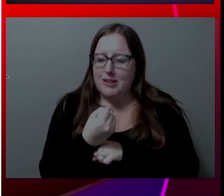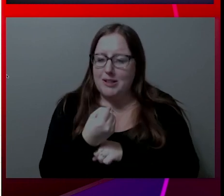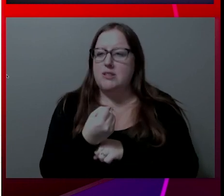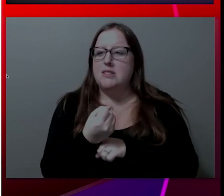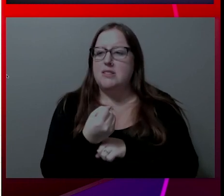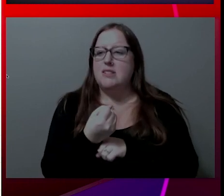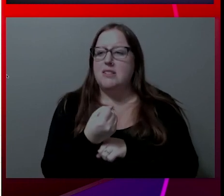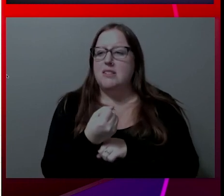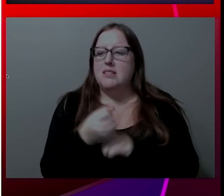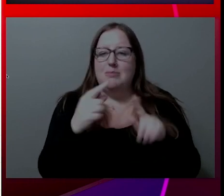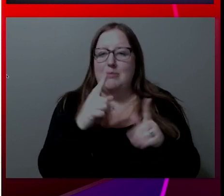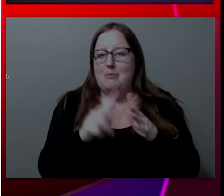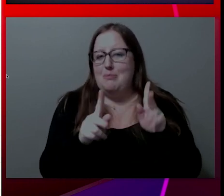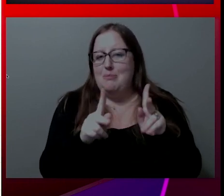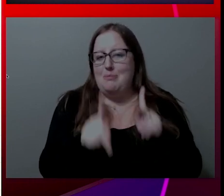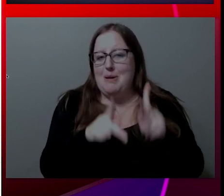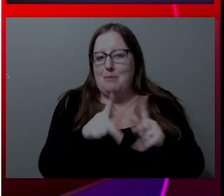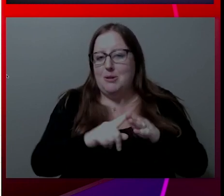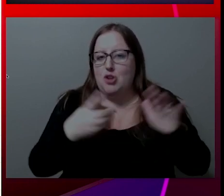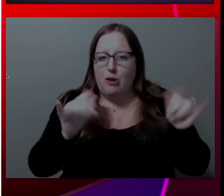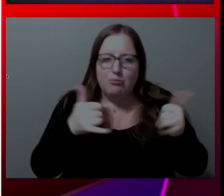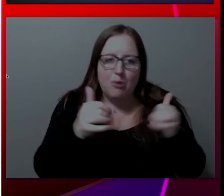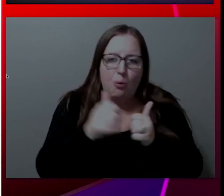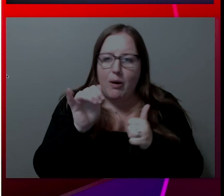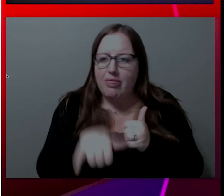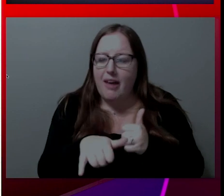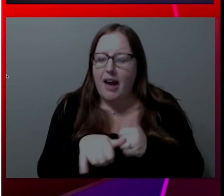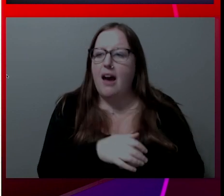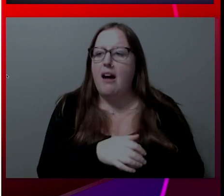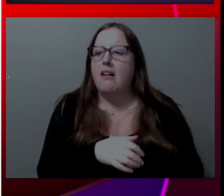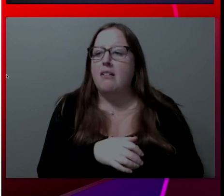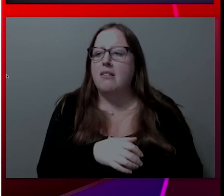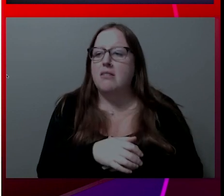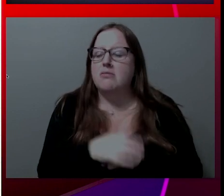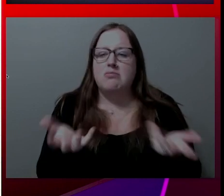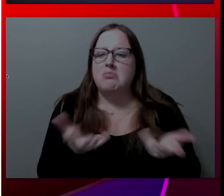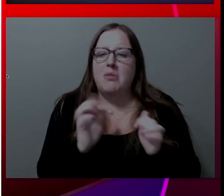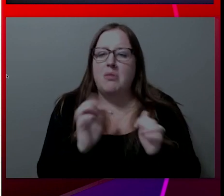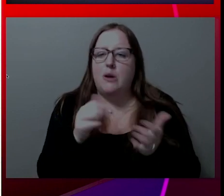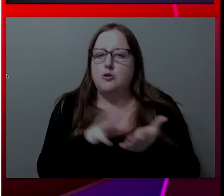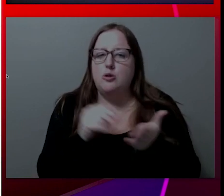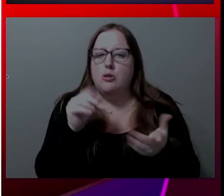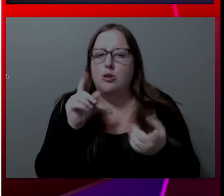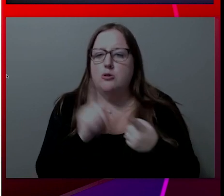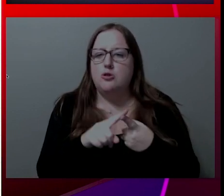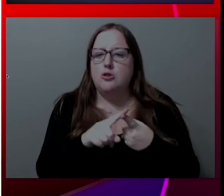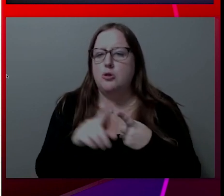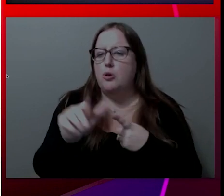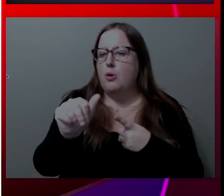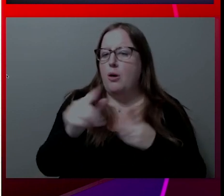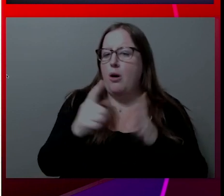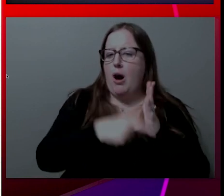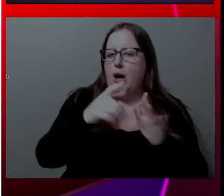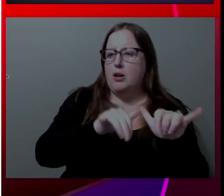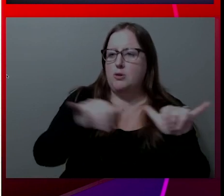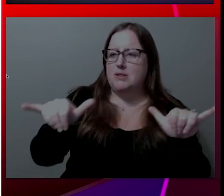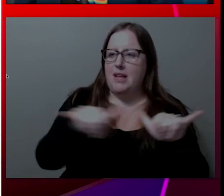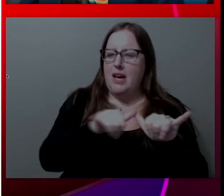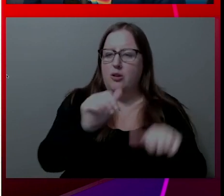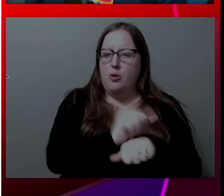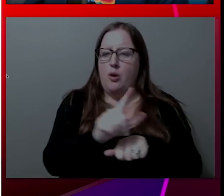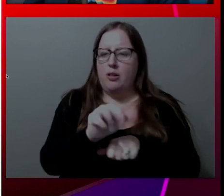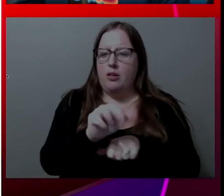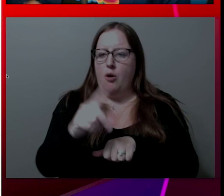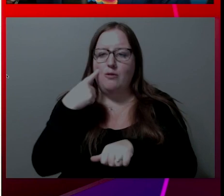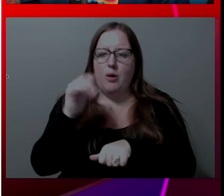to start playing with it. What did you find in terms of learning how to auto scale this type of workload on demand? Yeah, that's a great